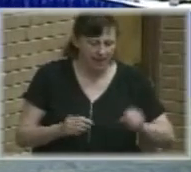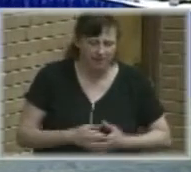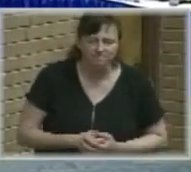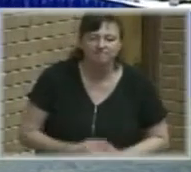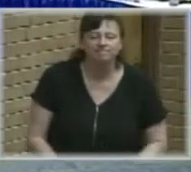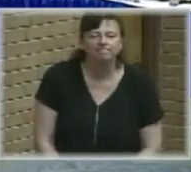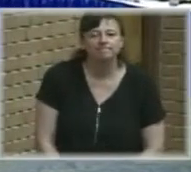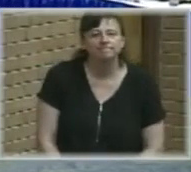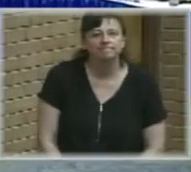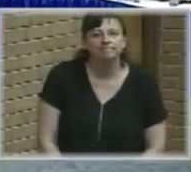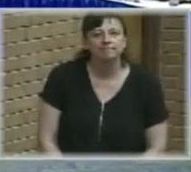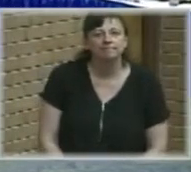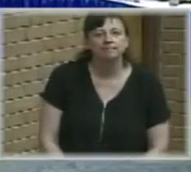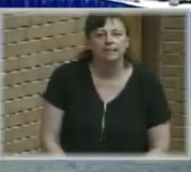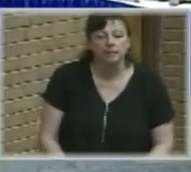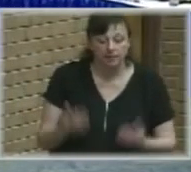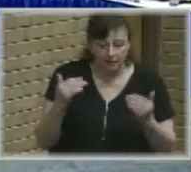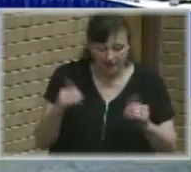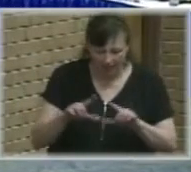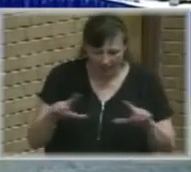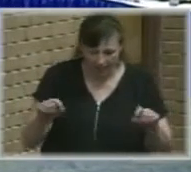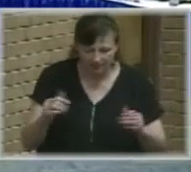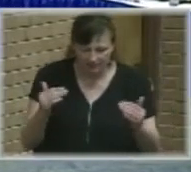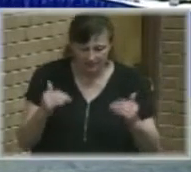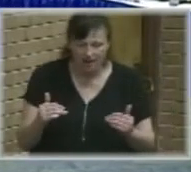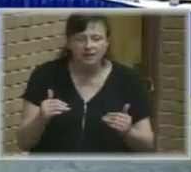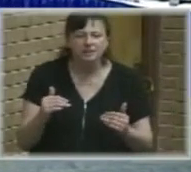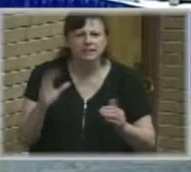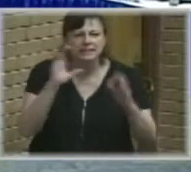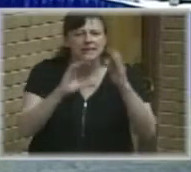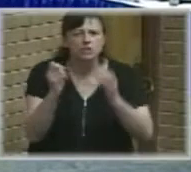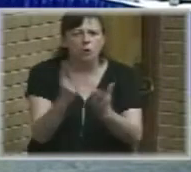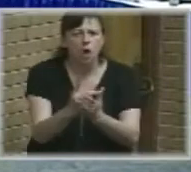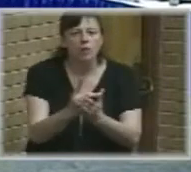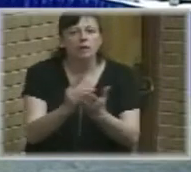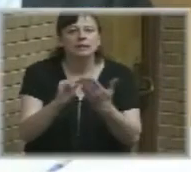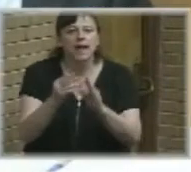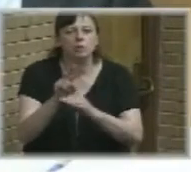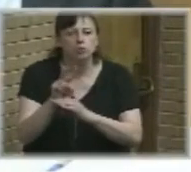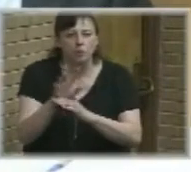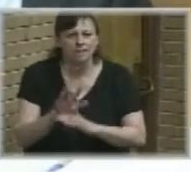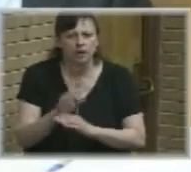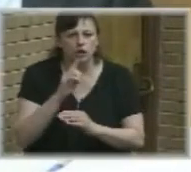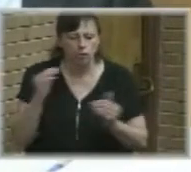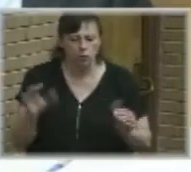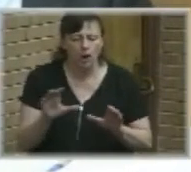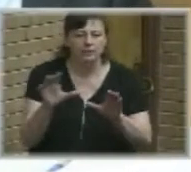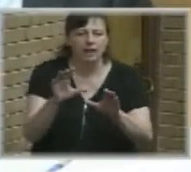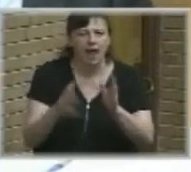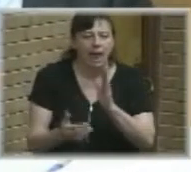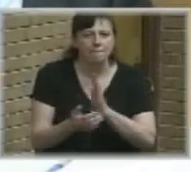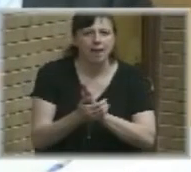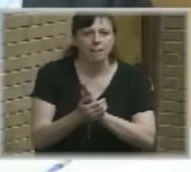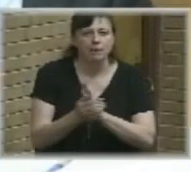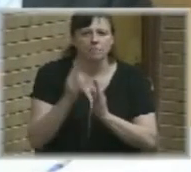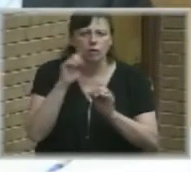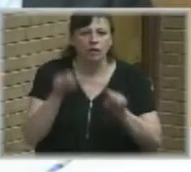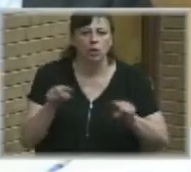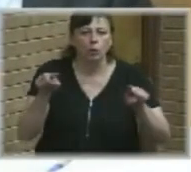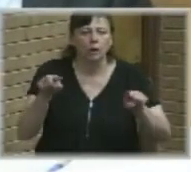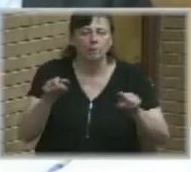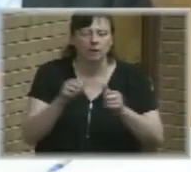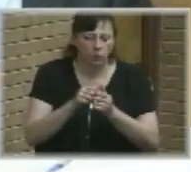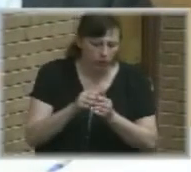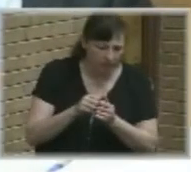Aye. Jason. Yes, the next matter seeks to authorize the supervisor to execute an amendment to an agreement with